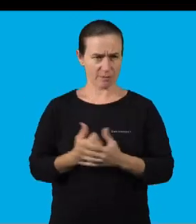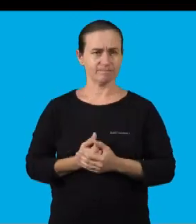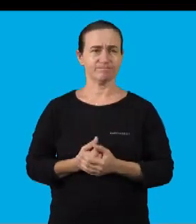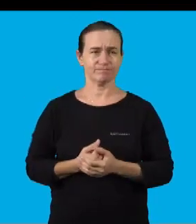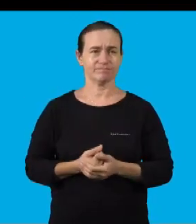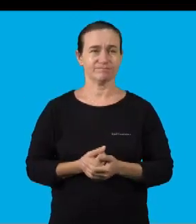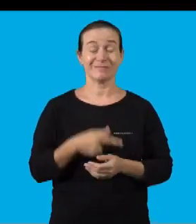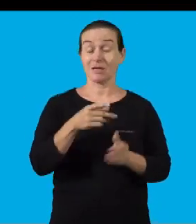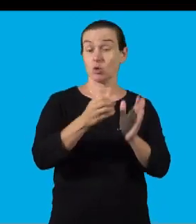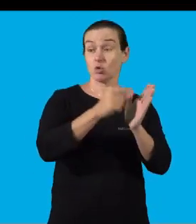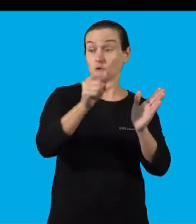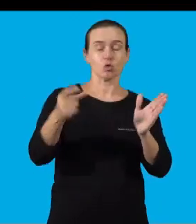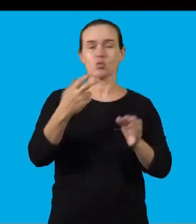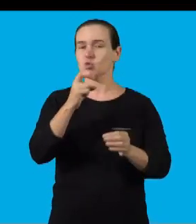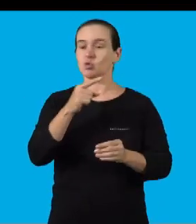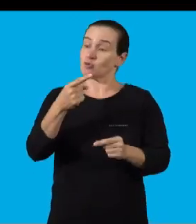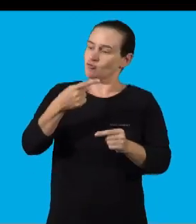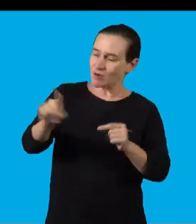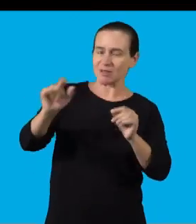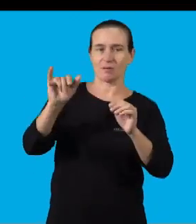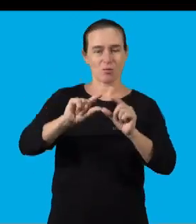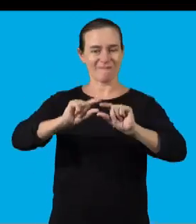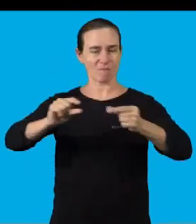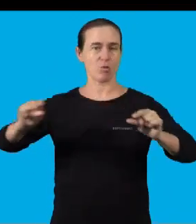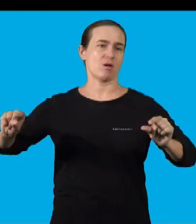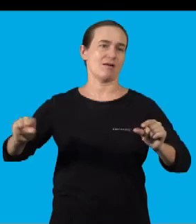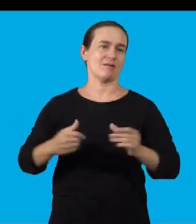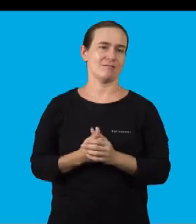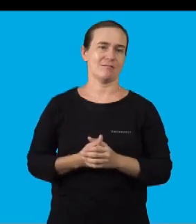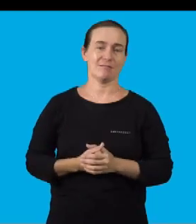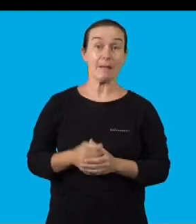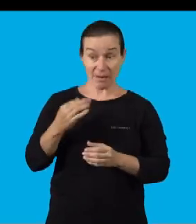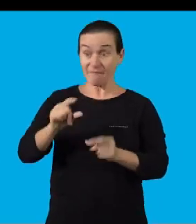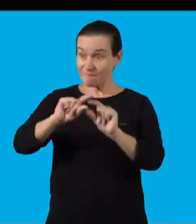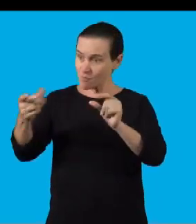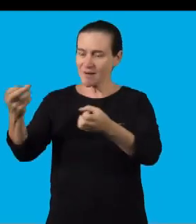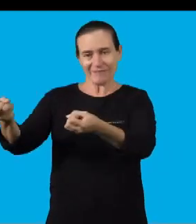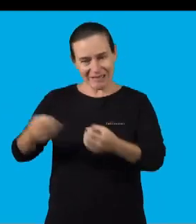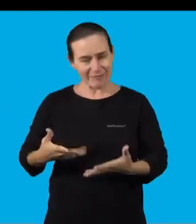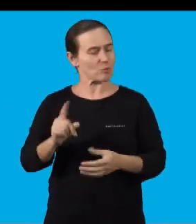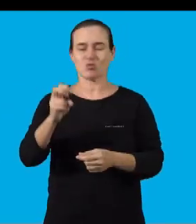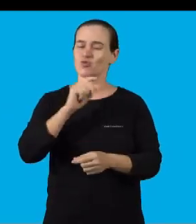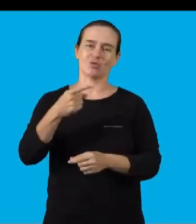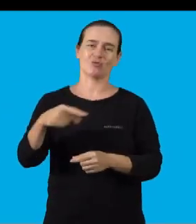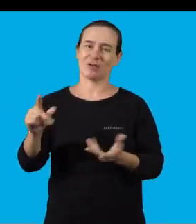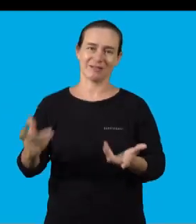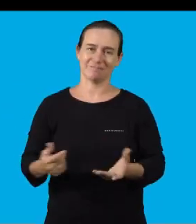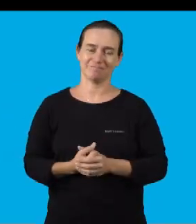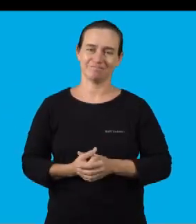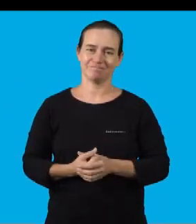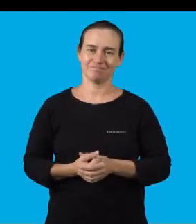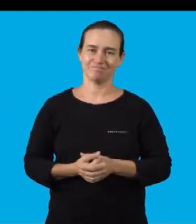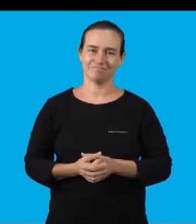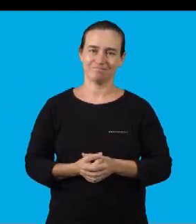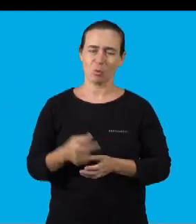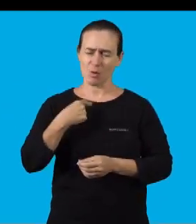arithmetic sequence. Well, learners do not use the correct formula even though the formula is provided. So remember,